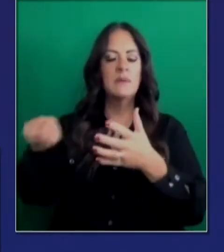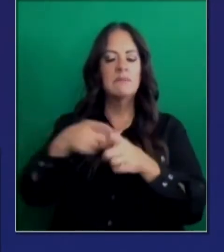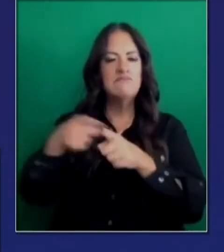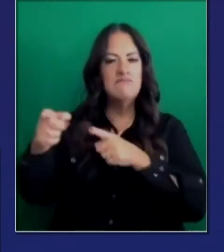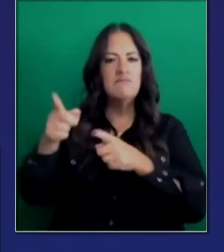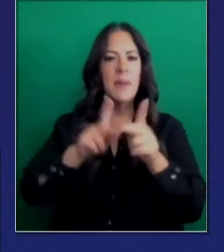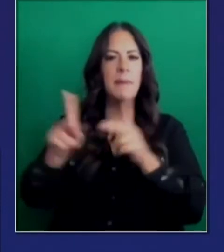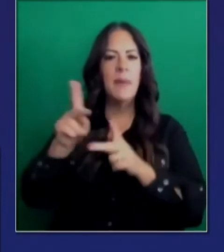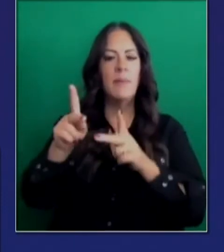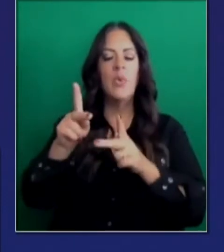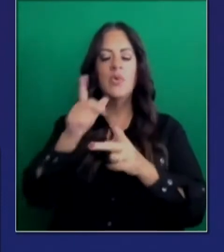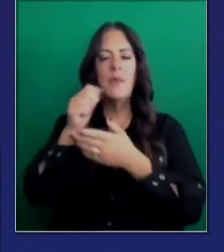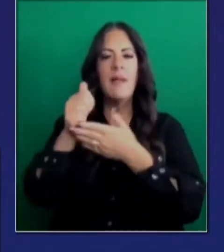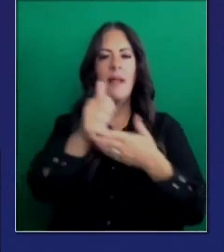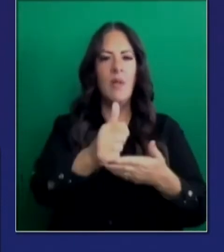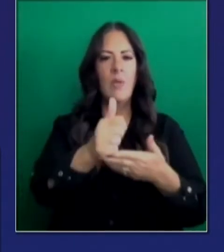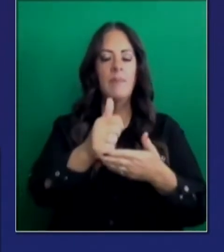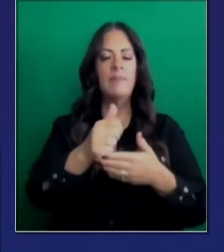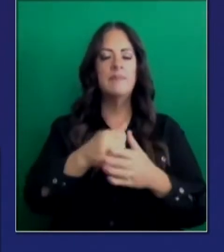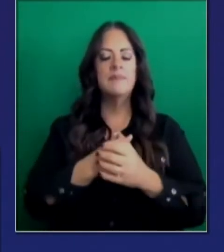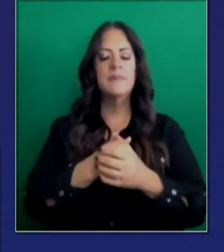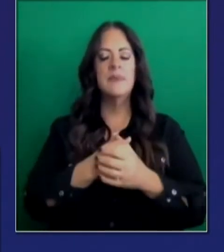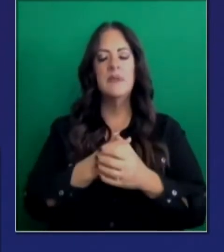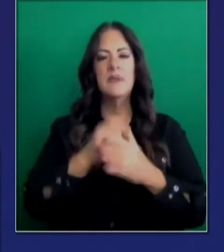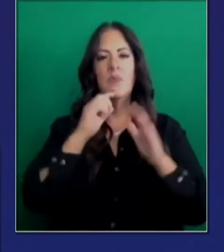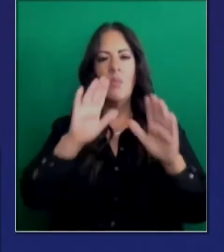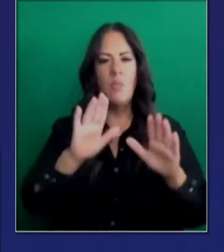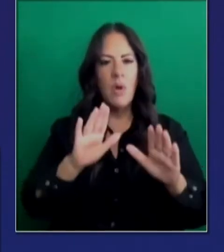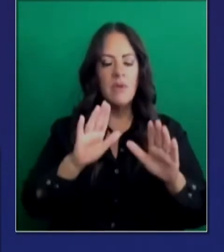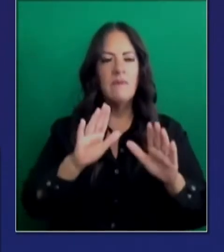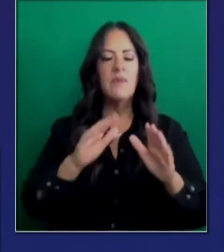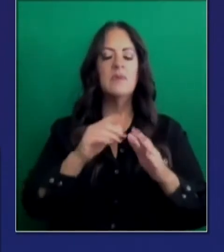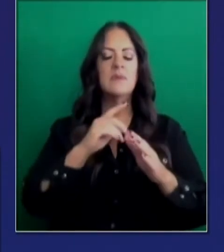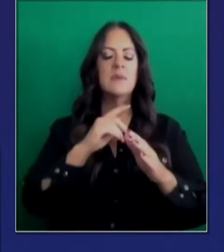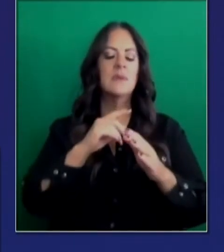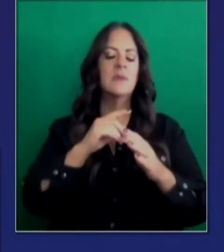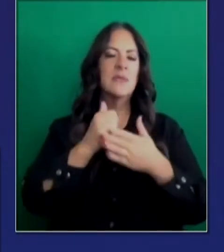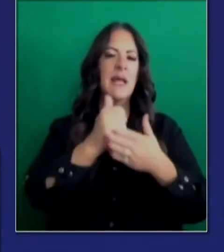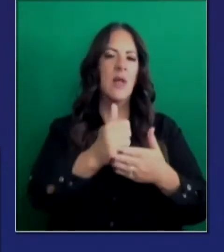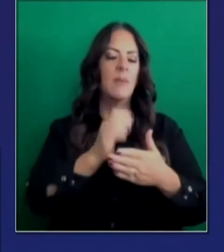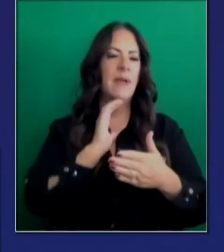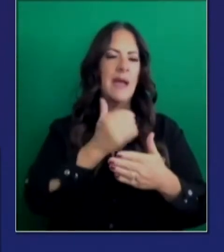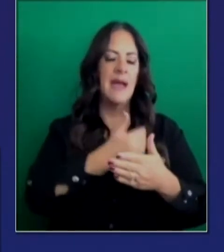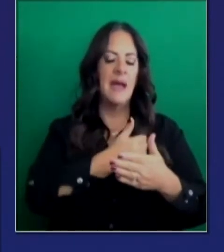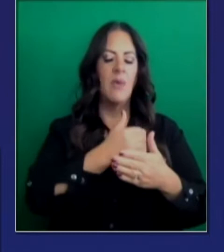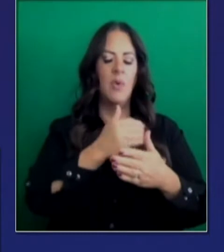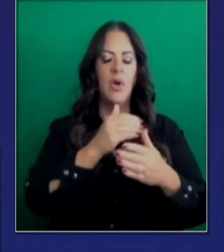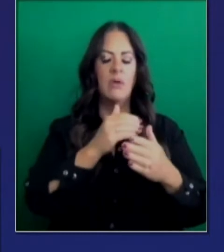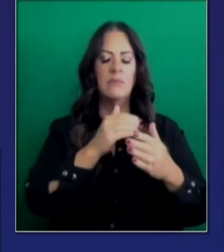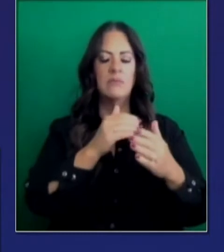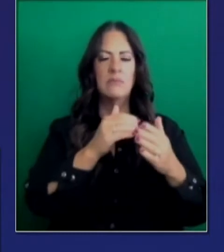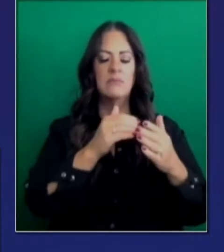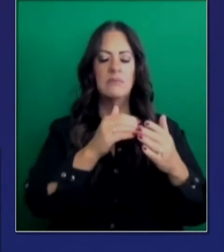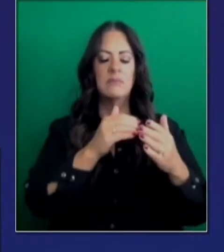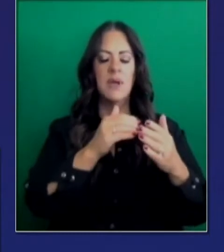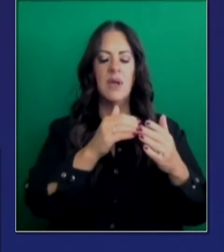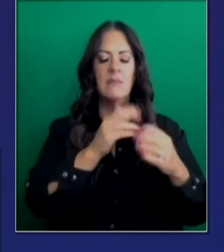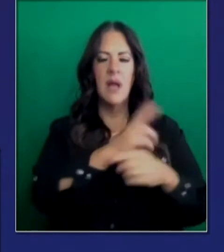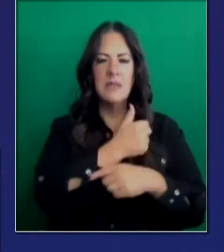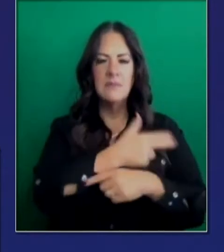staff, some loosening of opportunities, again, to bring in not just RNs, but LVNs, respiratory